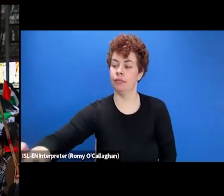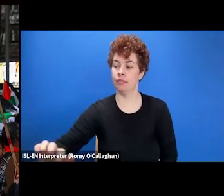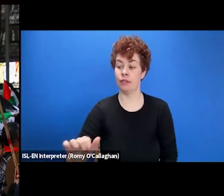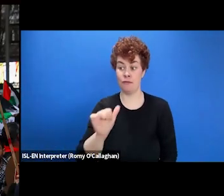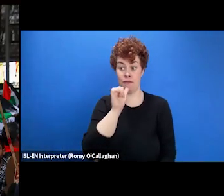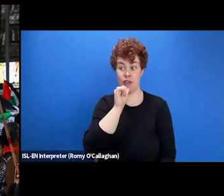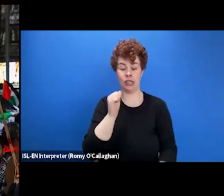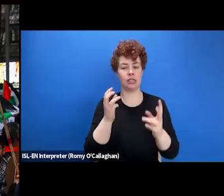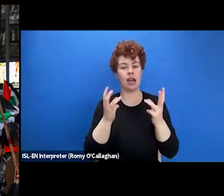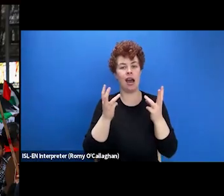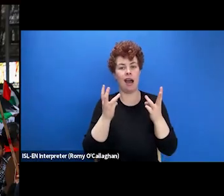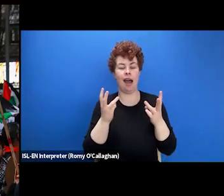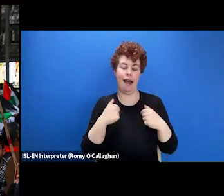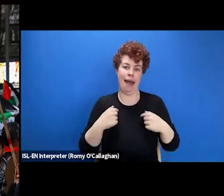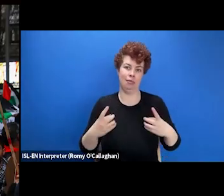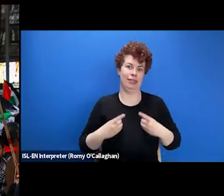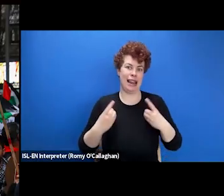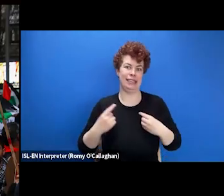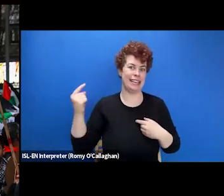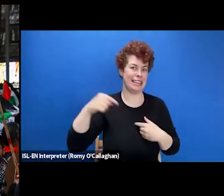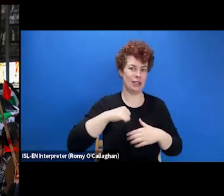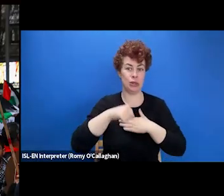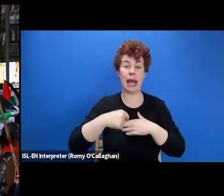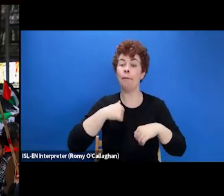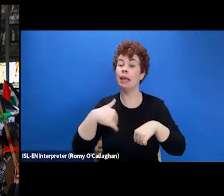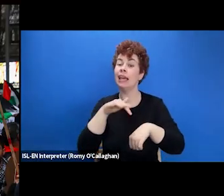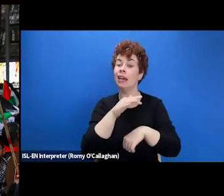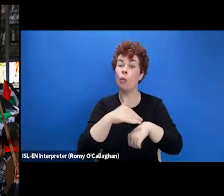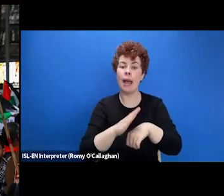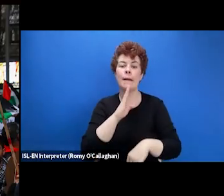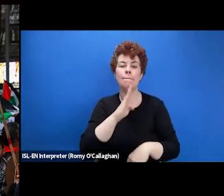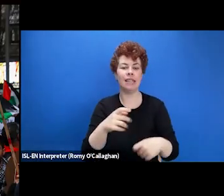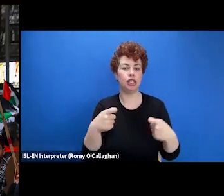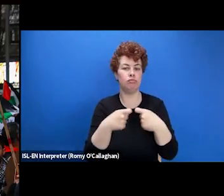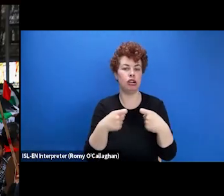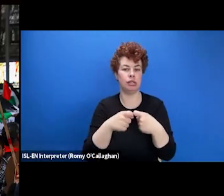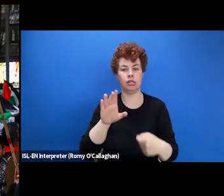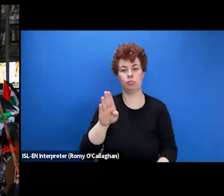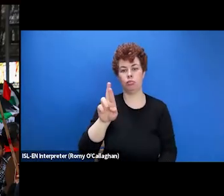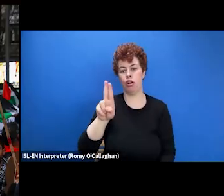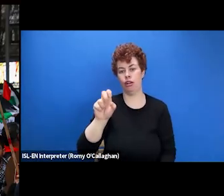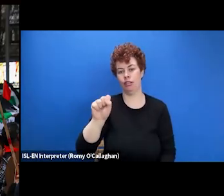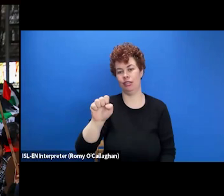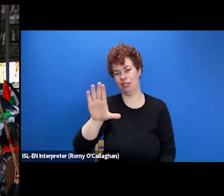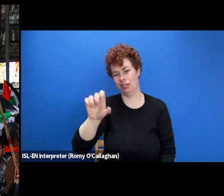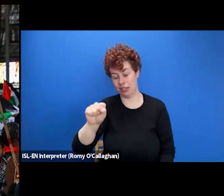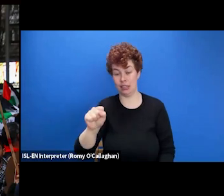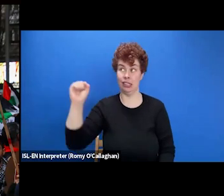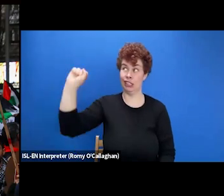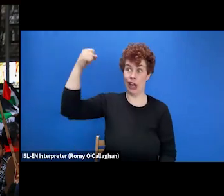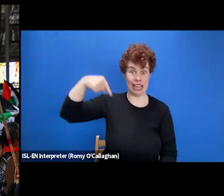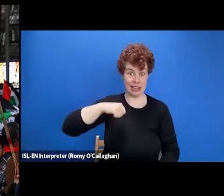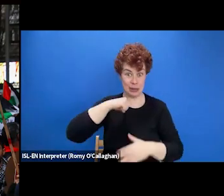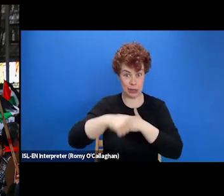be with you all today. I'm connecting from Brussels, Belgium, very sunny here. And it's great to be among